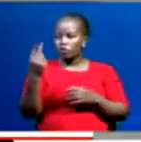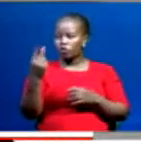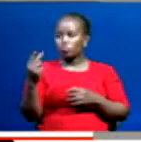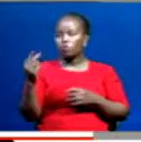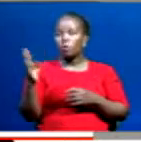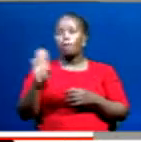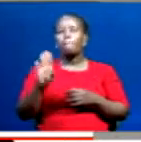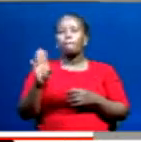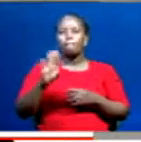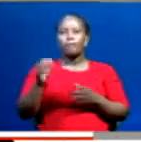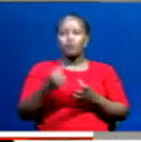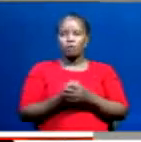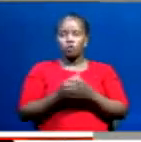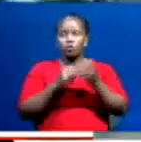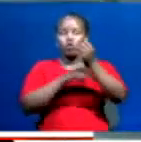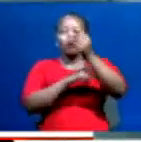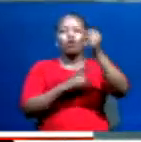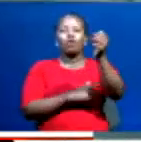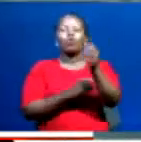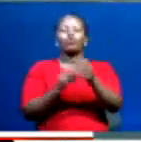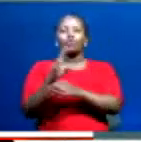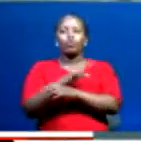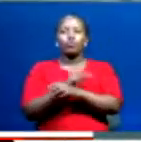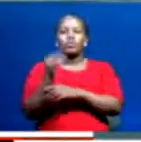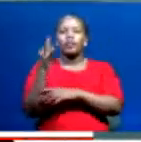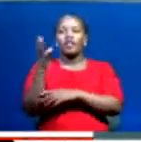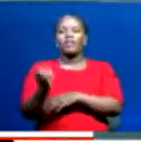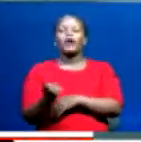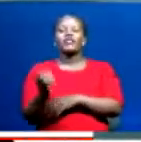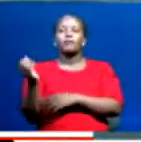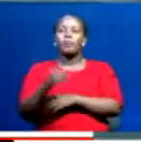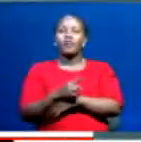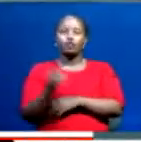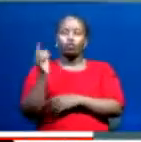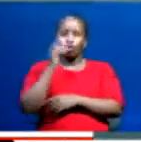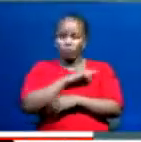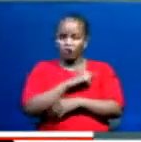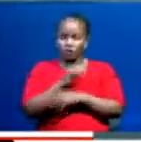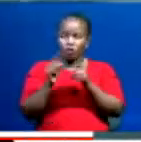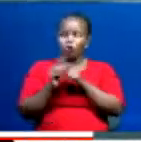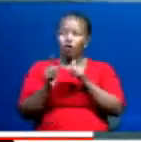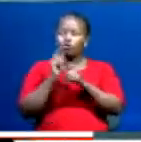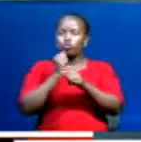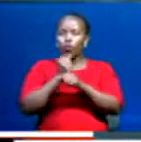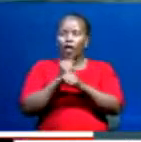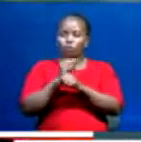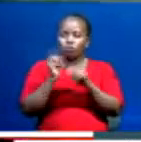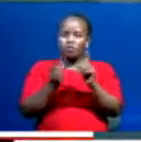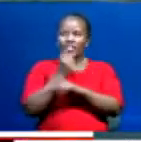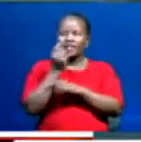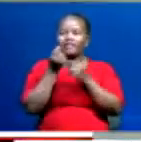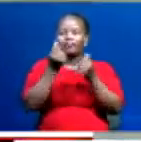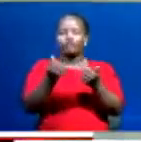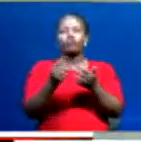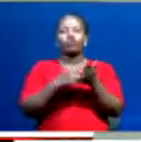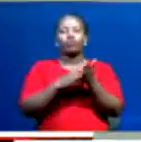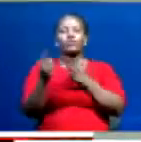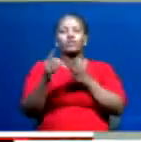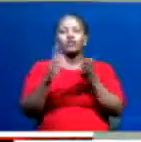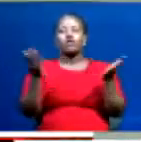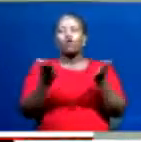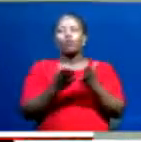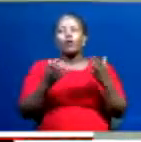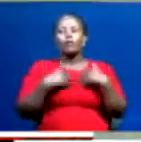footbridges will take 30 months to complete, saying works will commence in a week's time where footbridges will be erected at the Southern